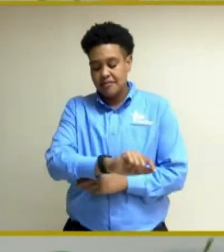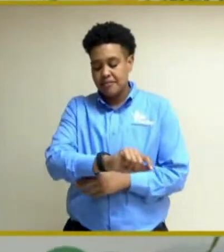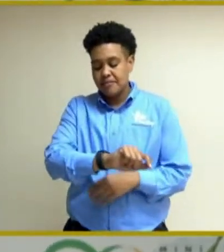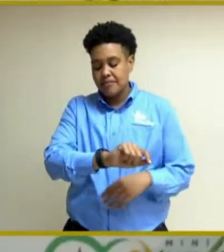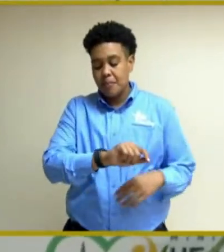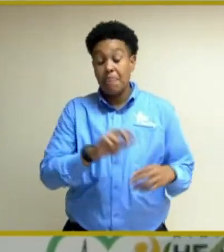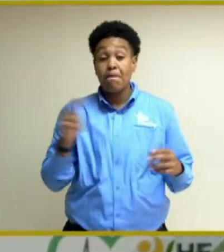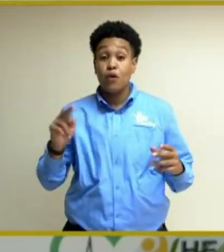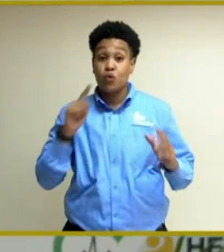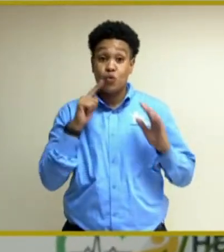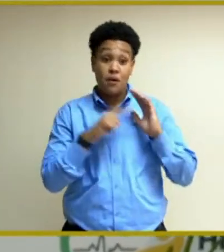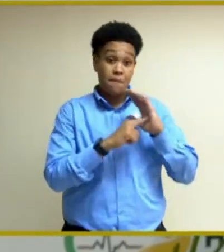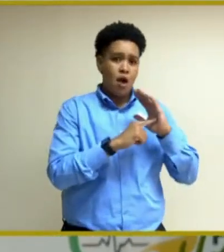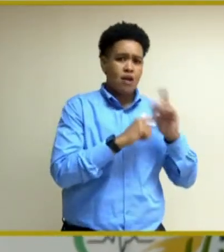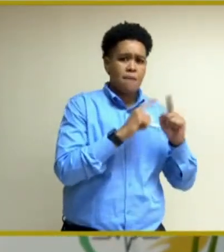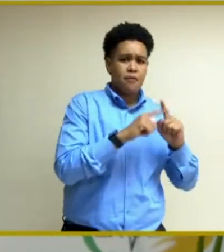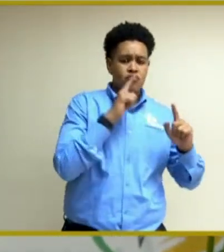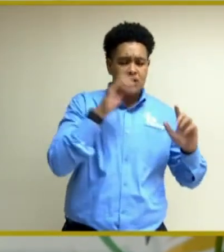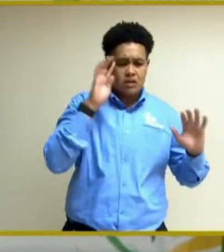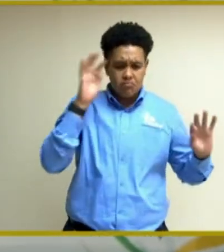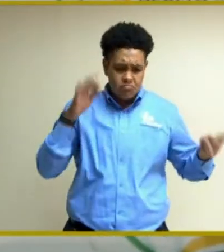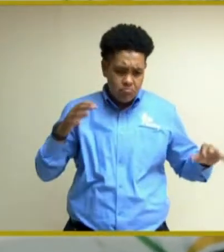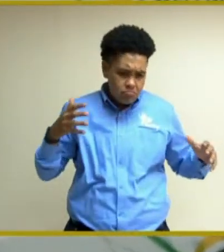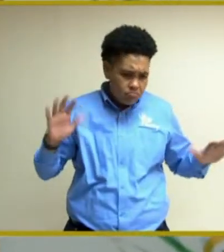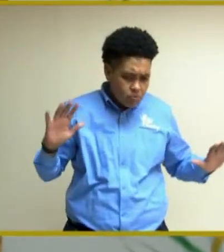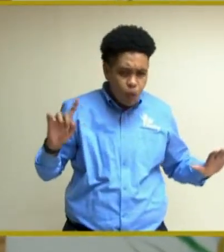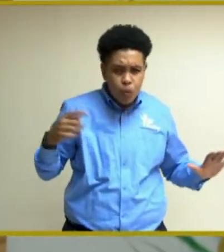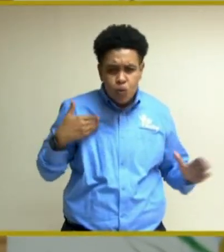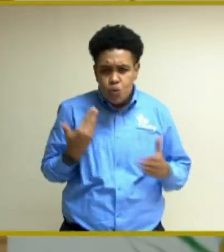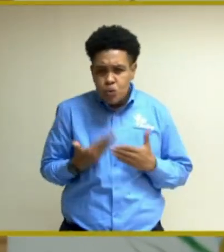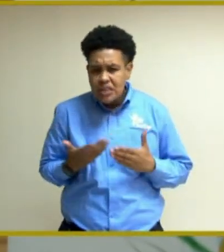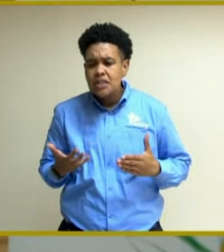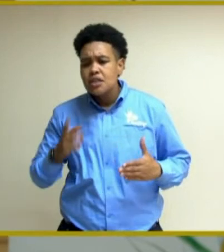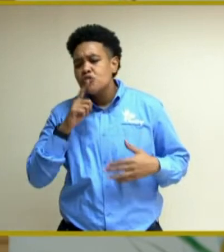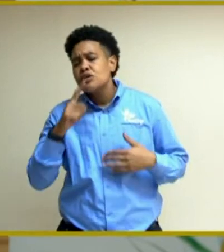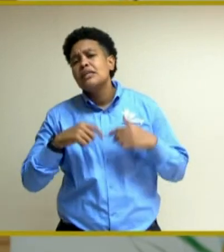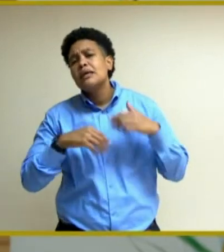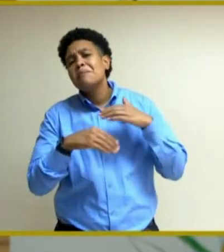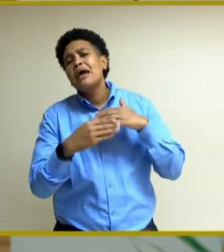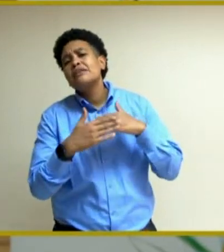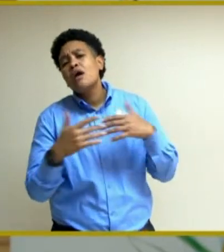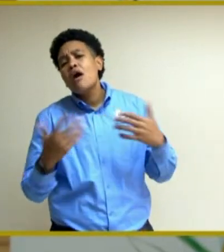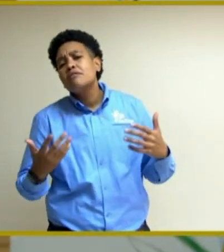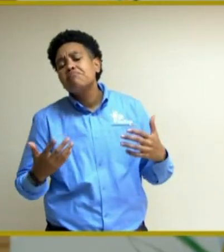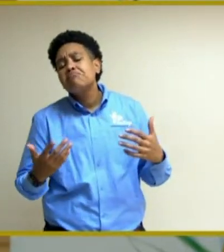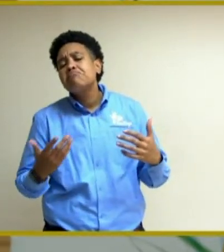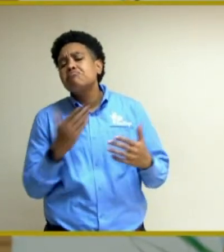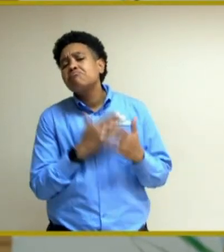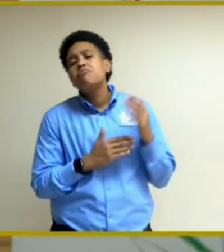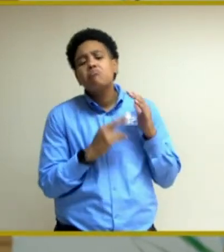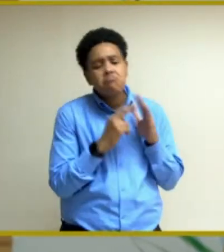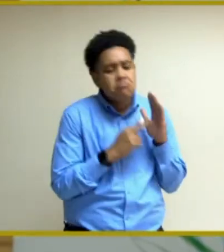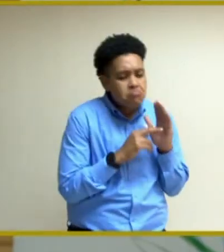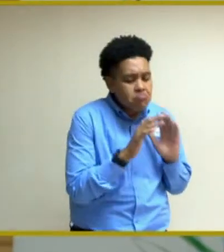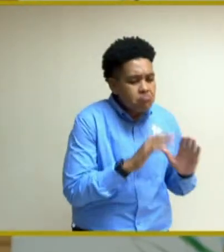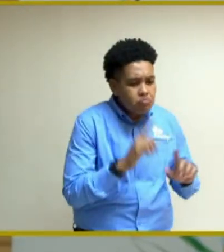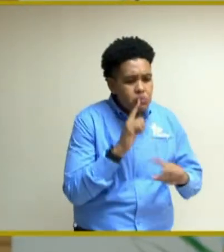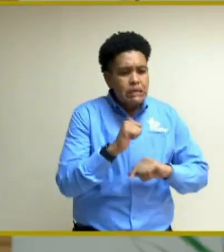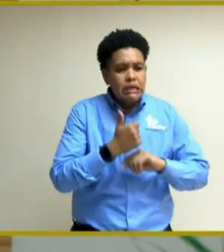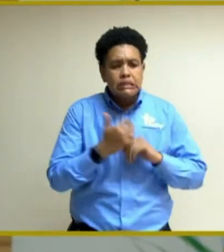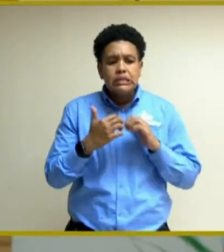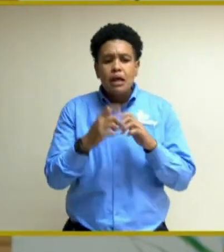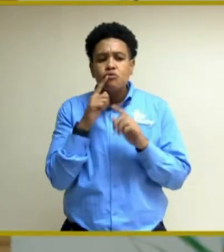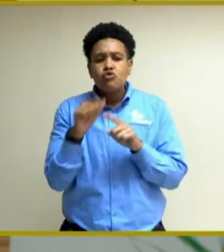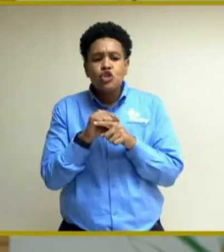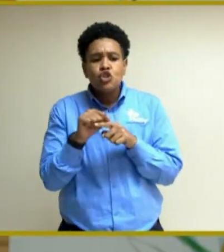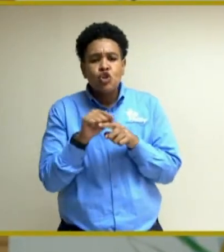to model and to conclude on where we are is based on certain protocols that have been established,